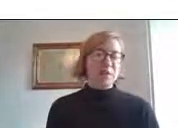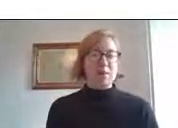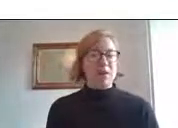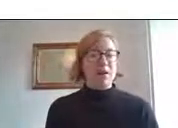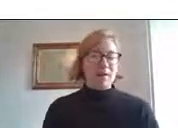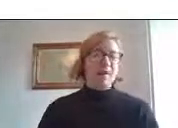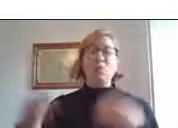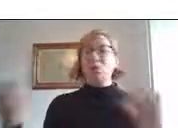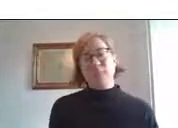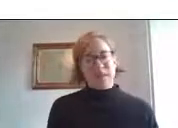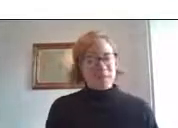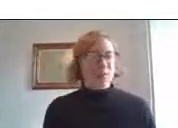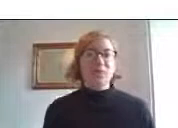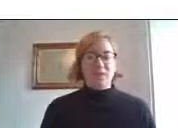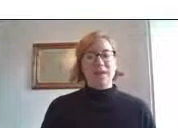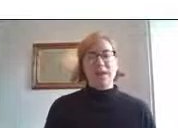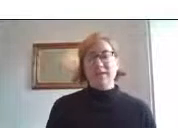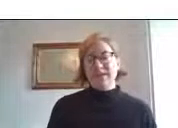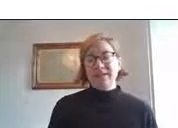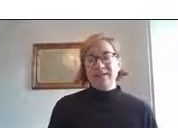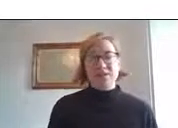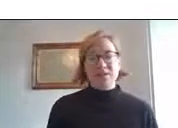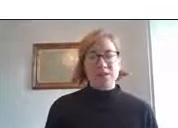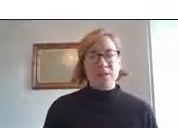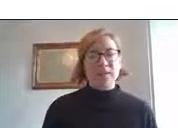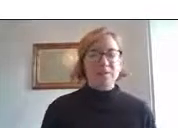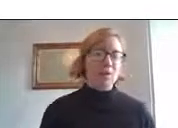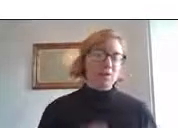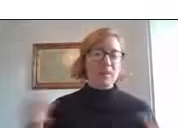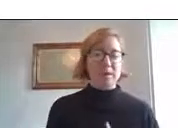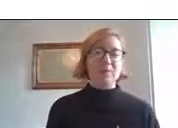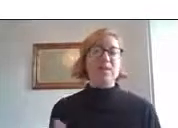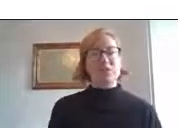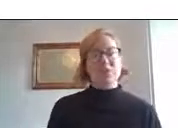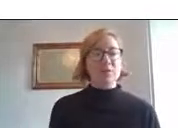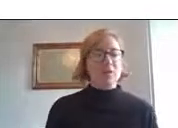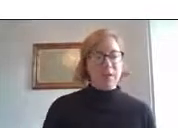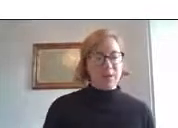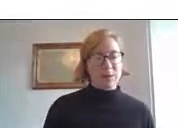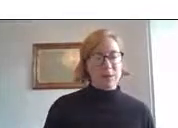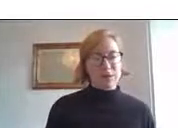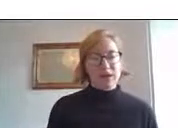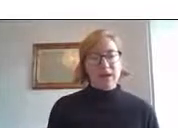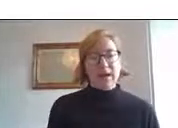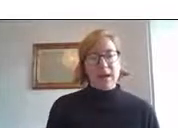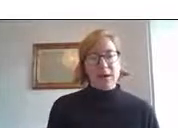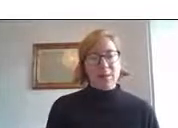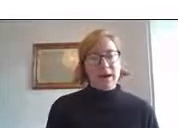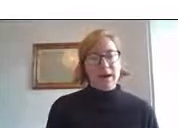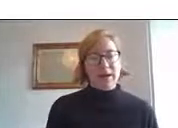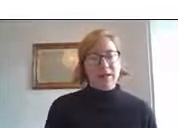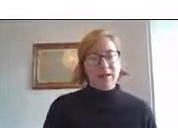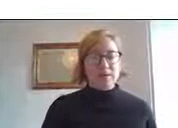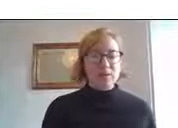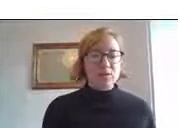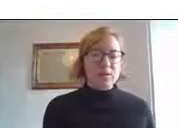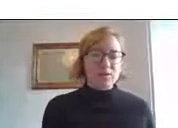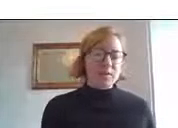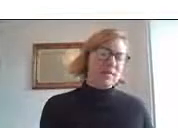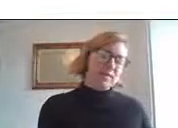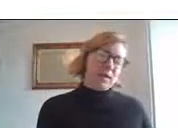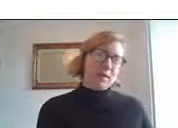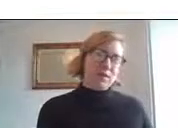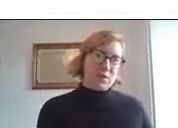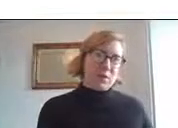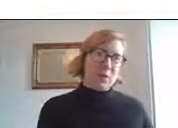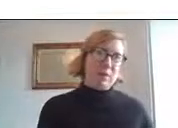teacher who could speak Bengali, they would speak confidently in school. So it's not because they just don't know the language. And it's not,